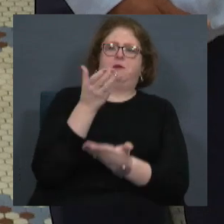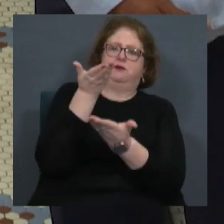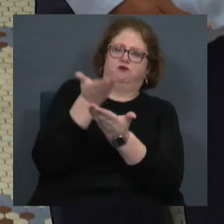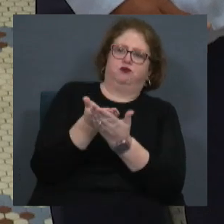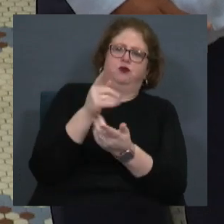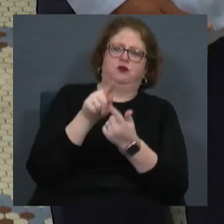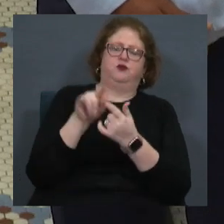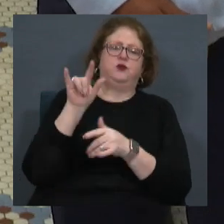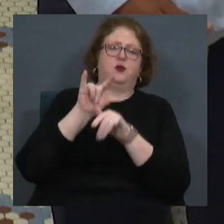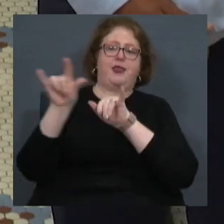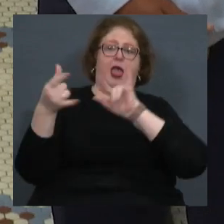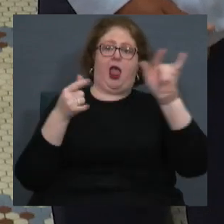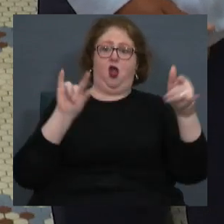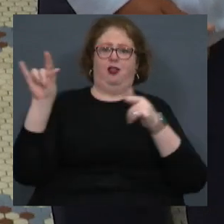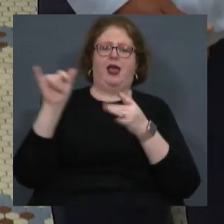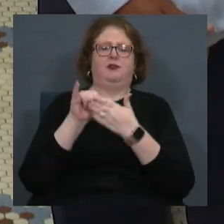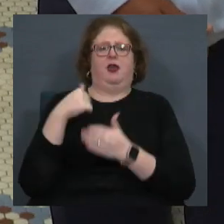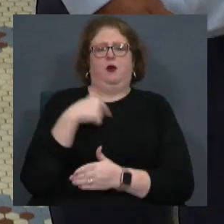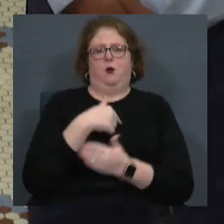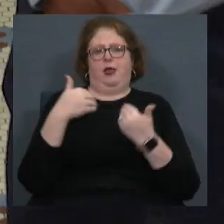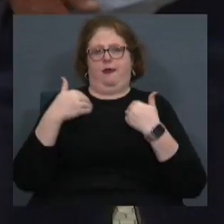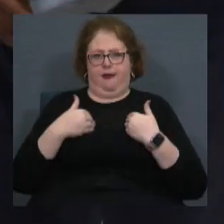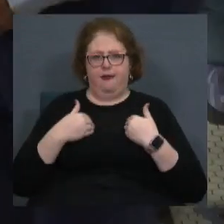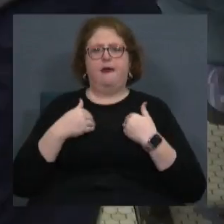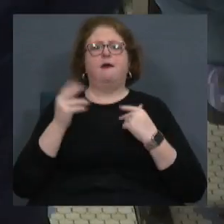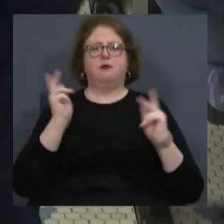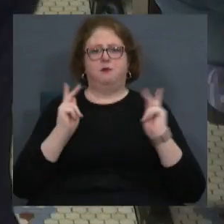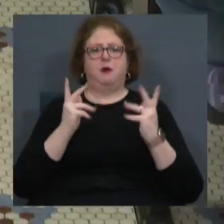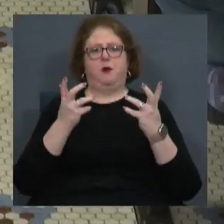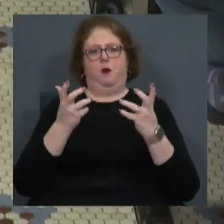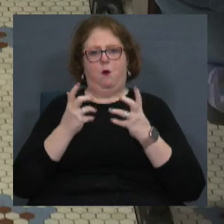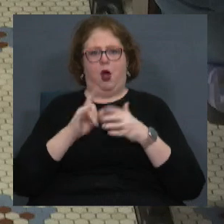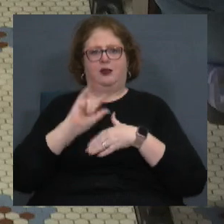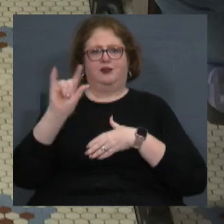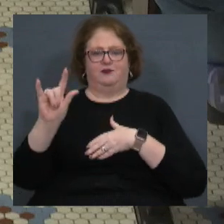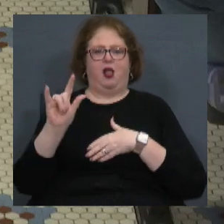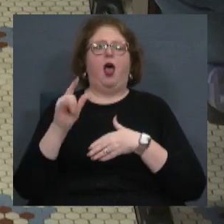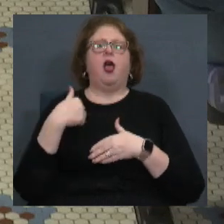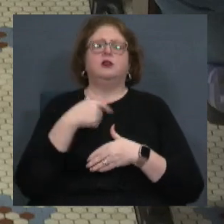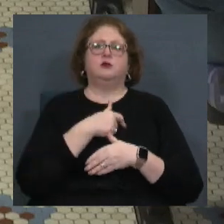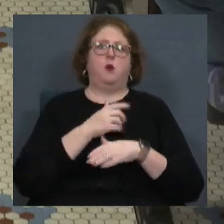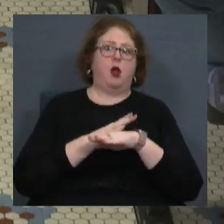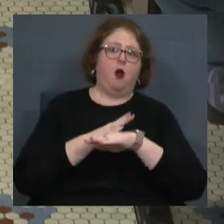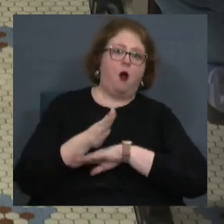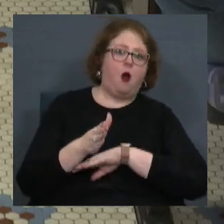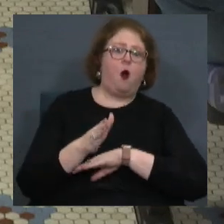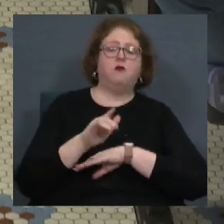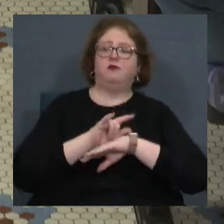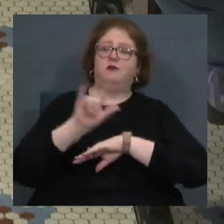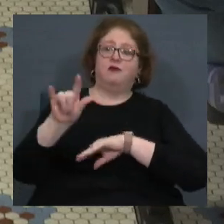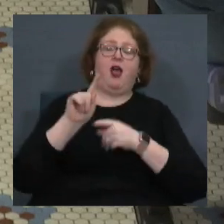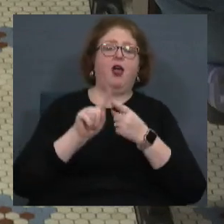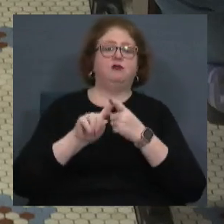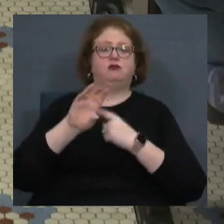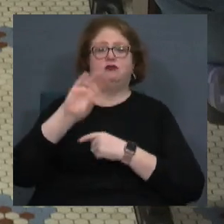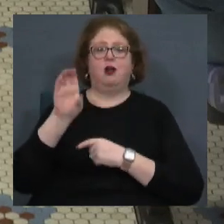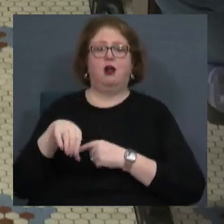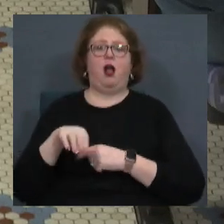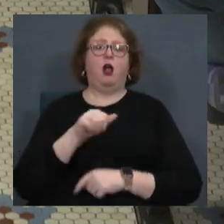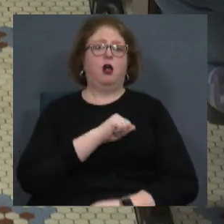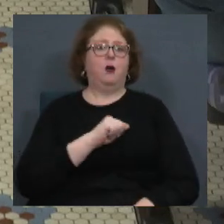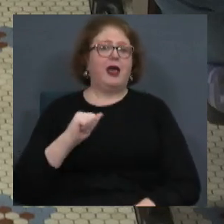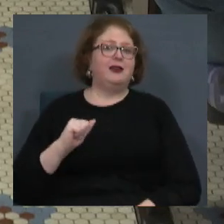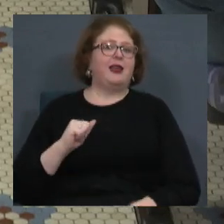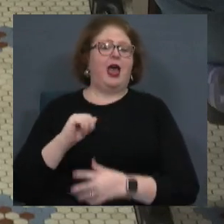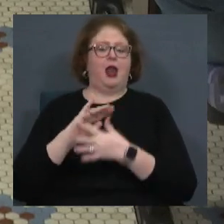that it makes sense to fly the route, and in some cases, overflying their existing hubs, whether it's Chicago, Atlanta, Dallas. But that's